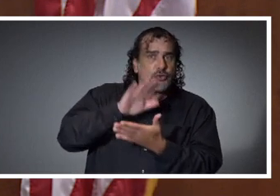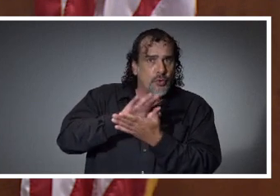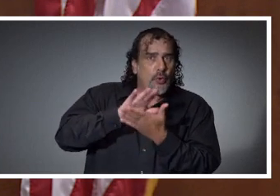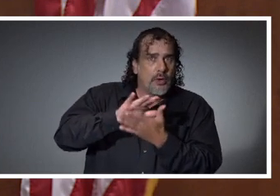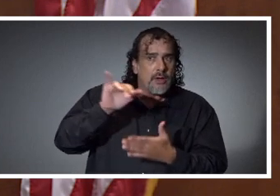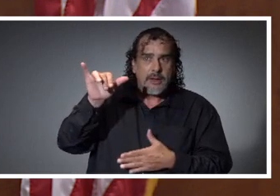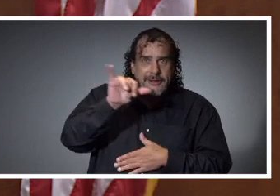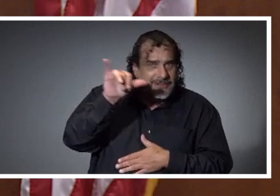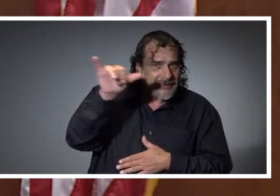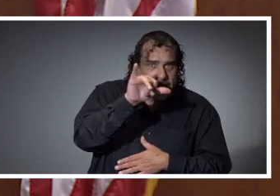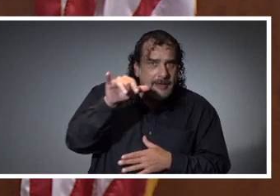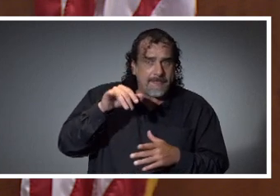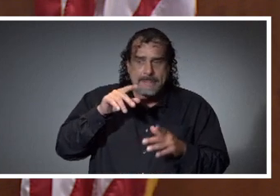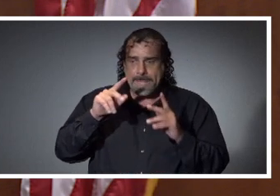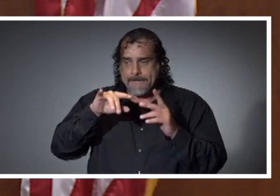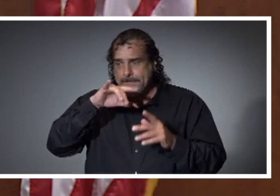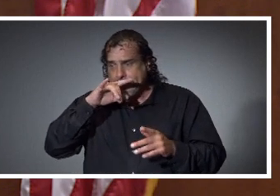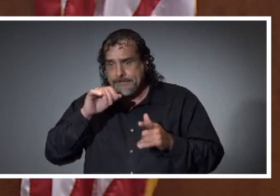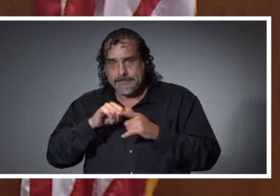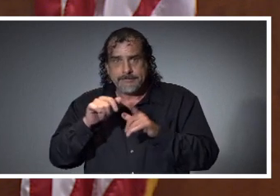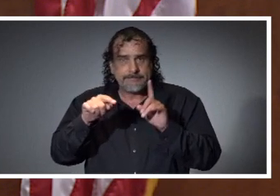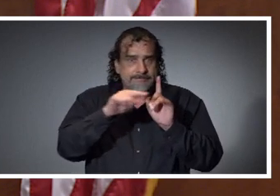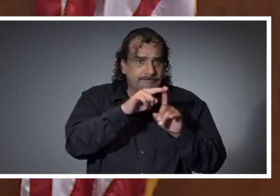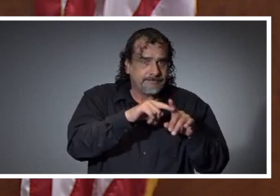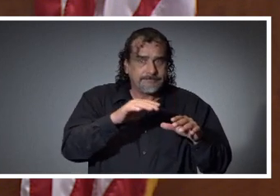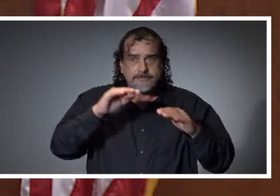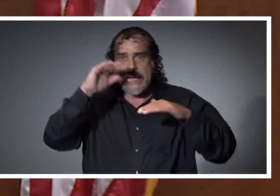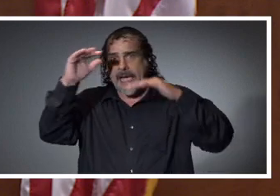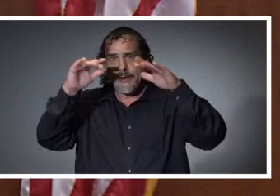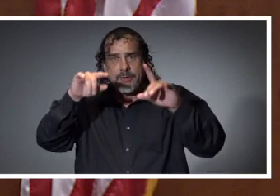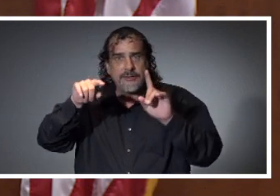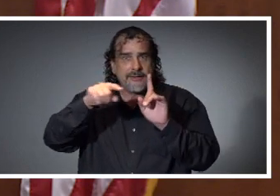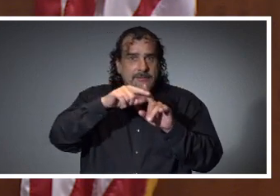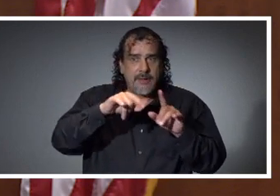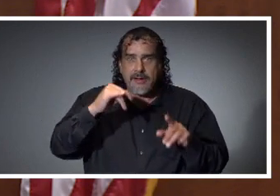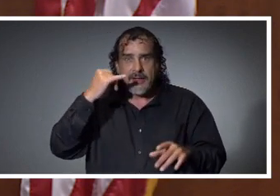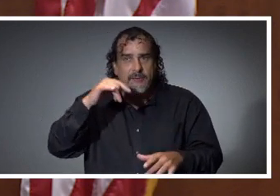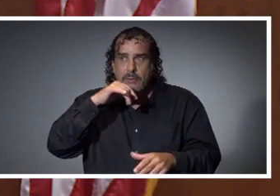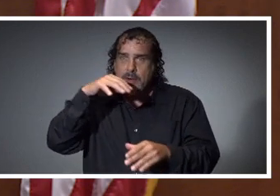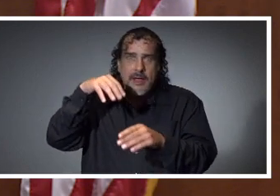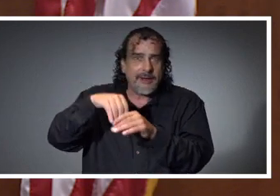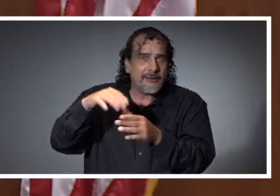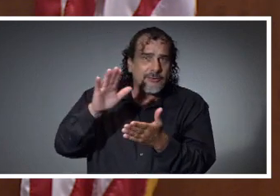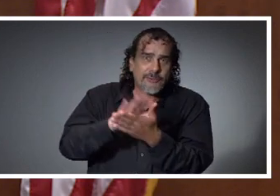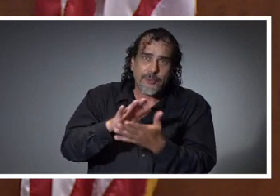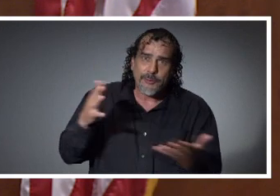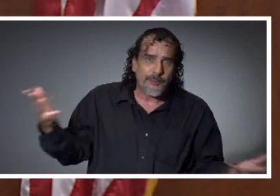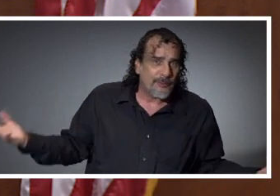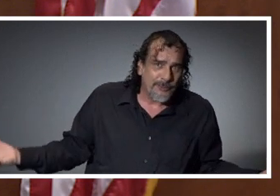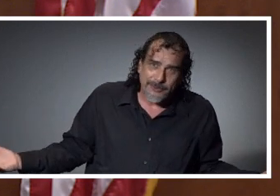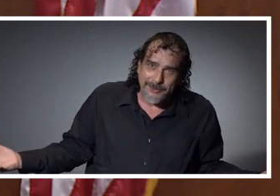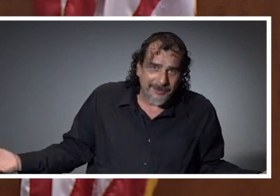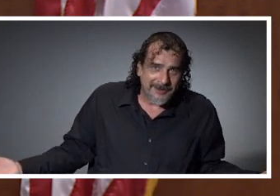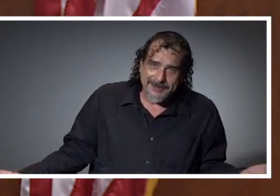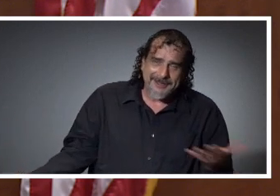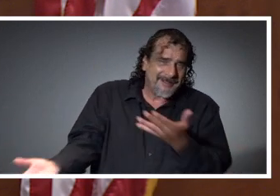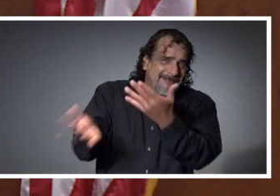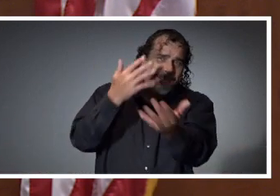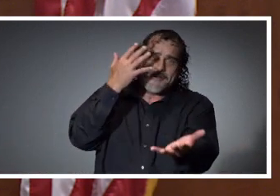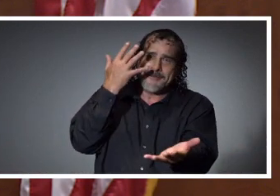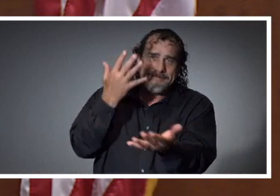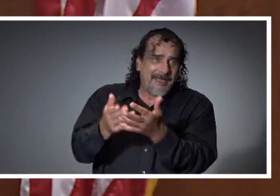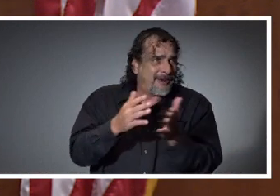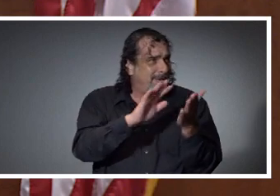we would have kids test positive and adults test positive if we were not in school. The fact is there is community